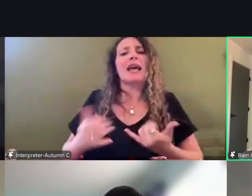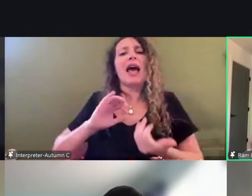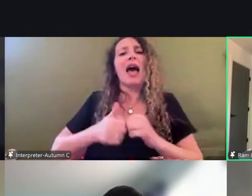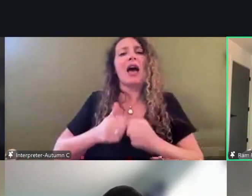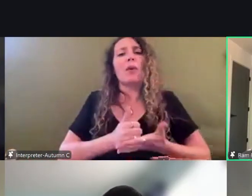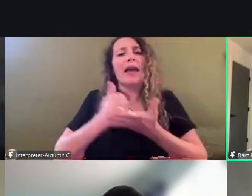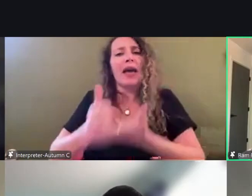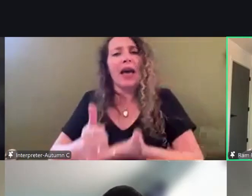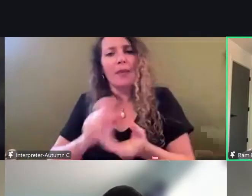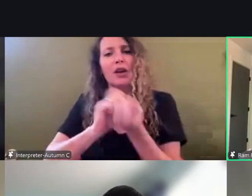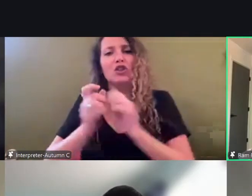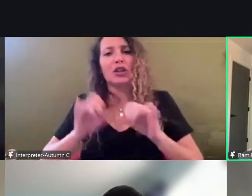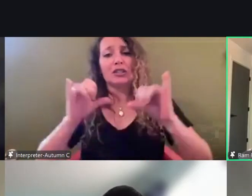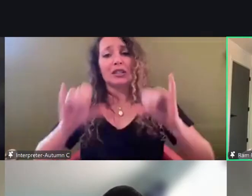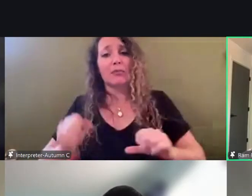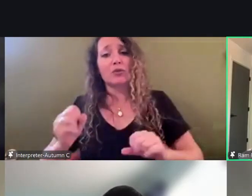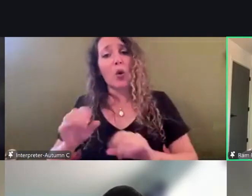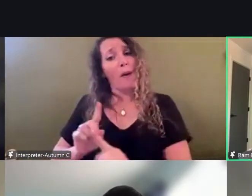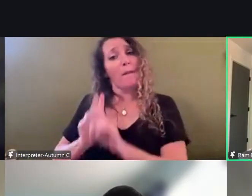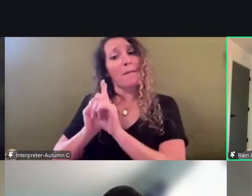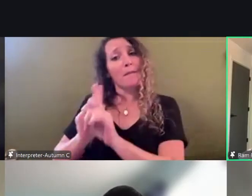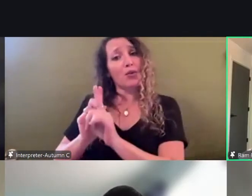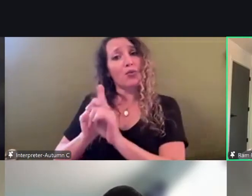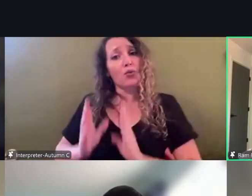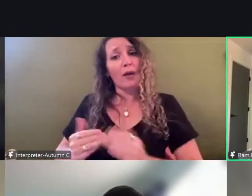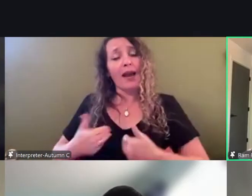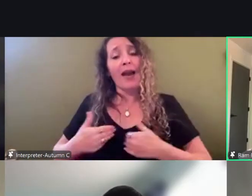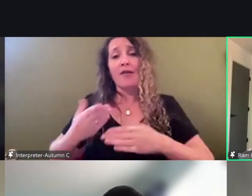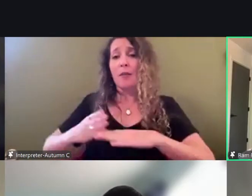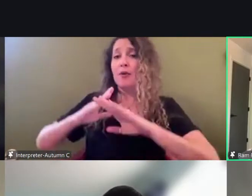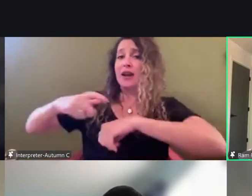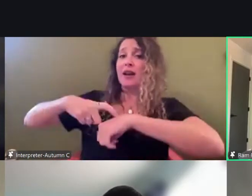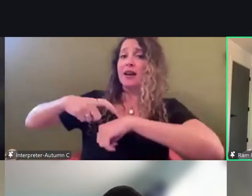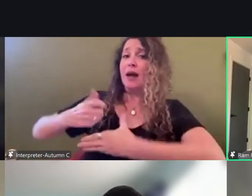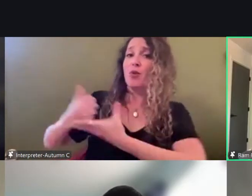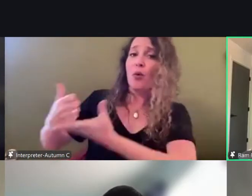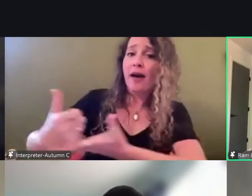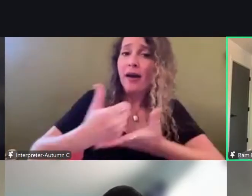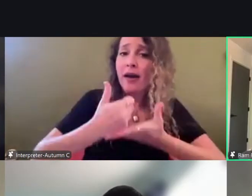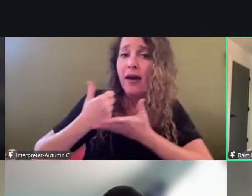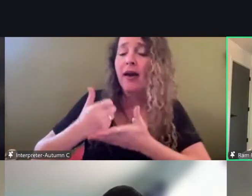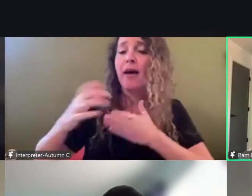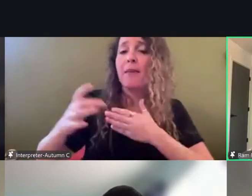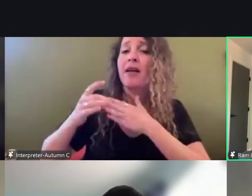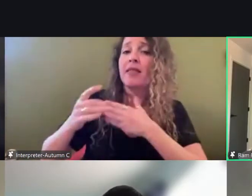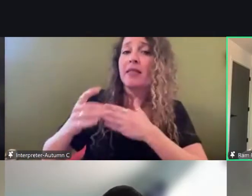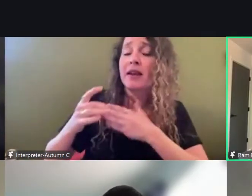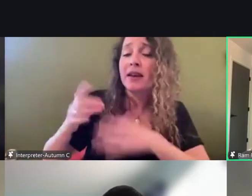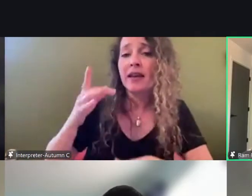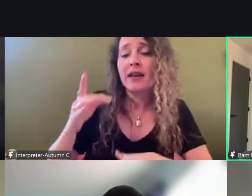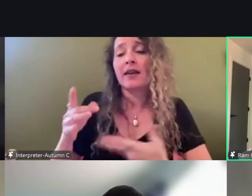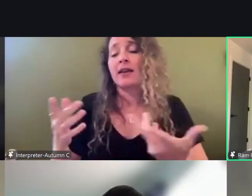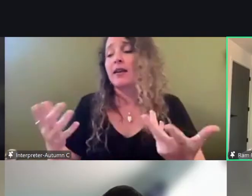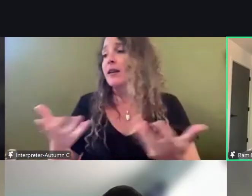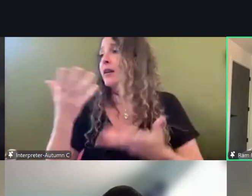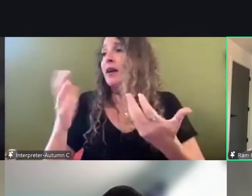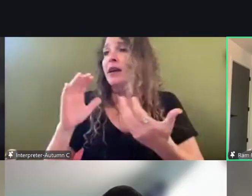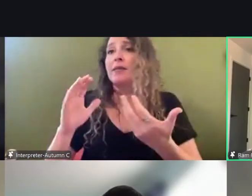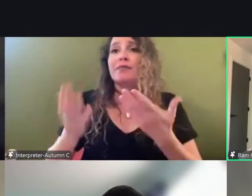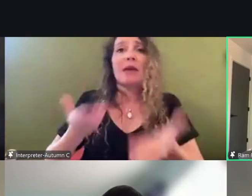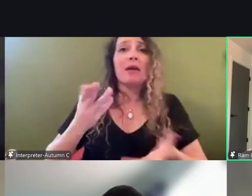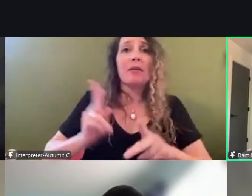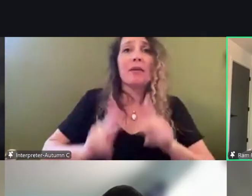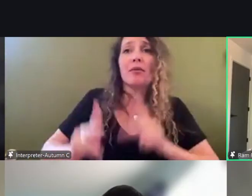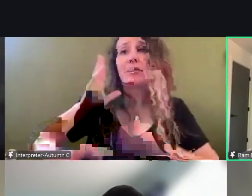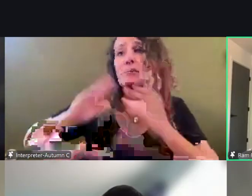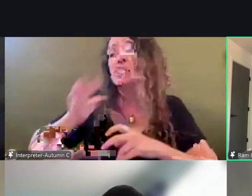mentors do have that protected time to help out and to serve as that guiding light to people going through a rough time? And how do we support and change